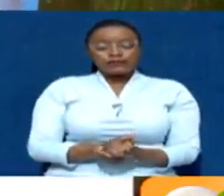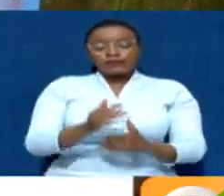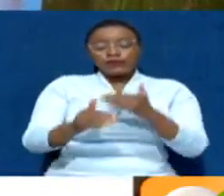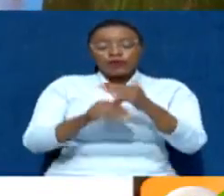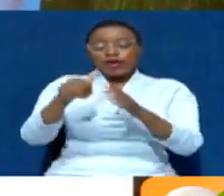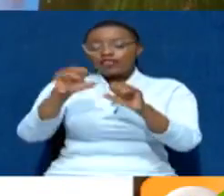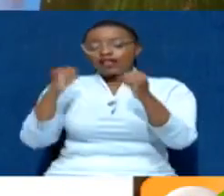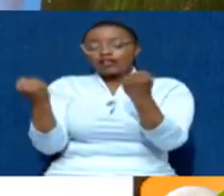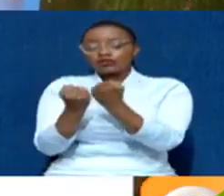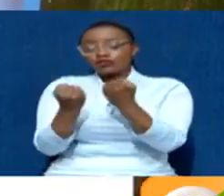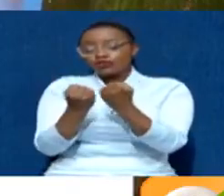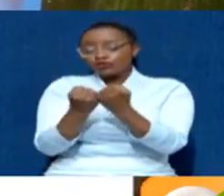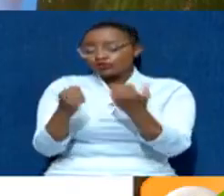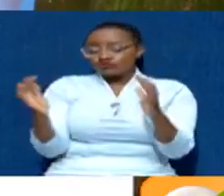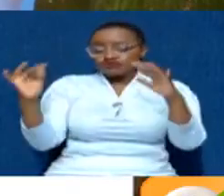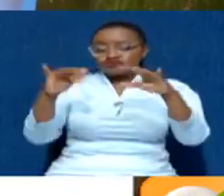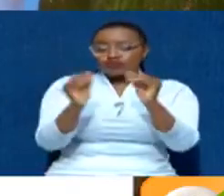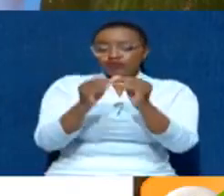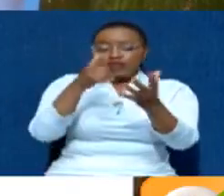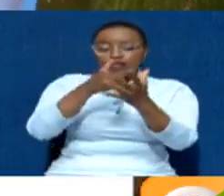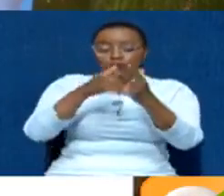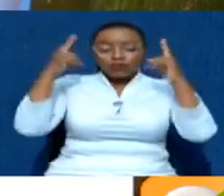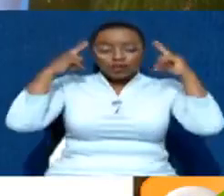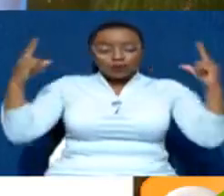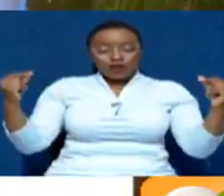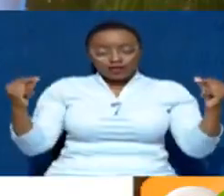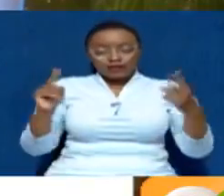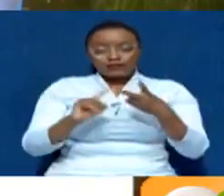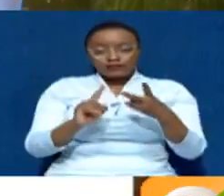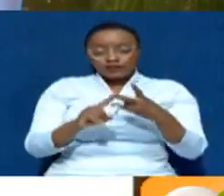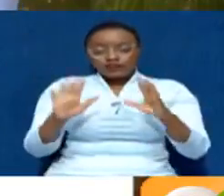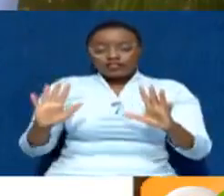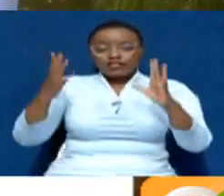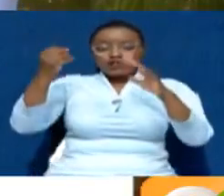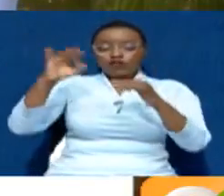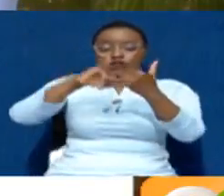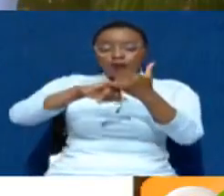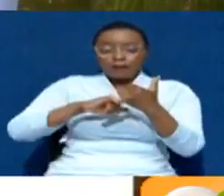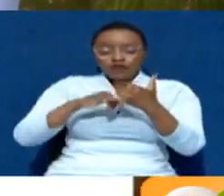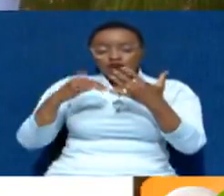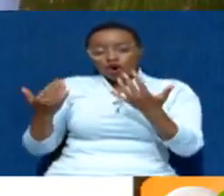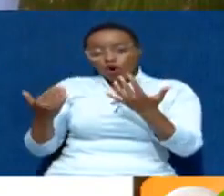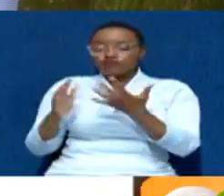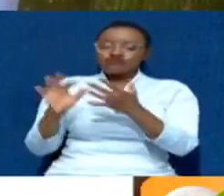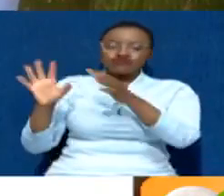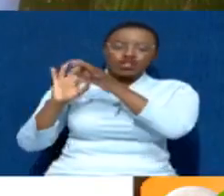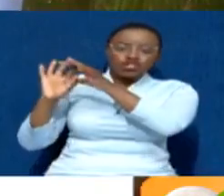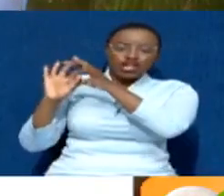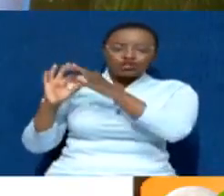That all other social gatherings, including weddings, celebrations of marriage or traditional